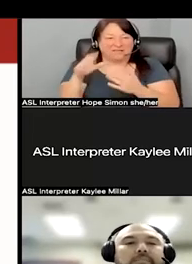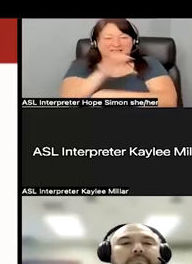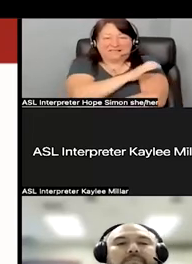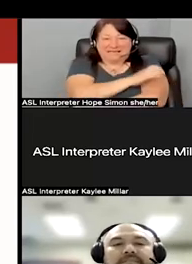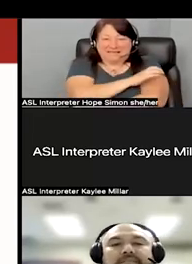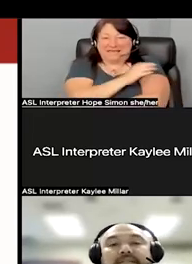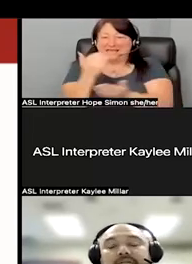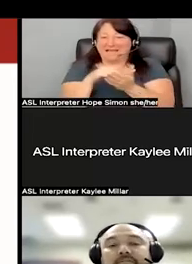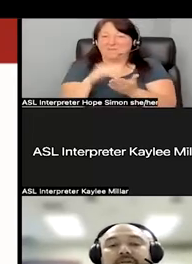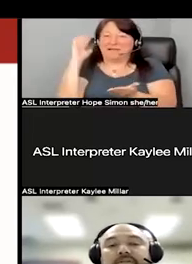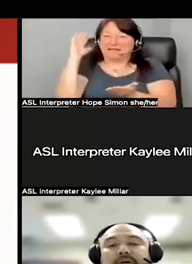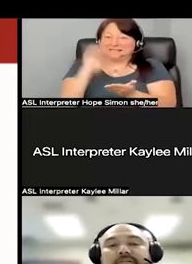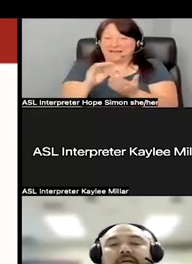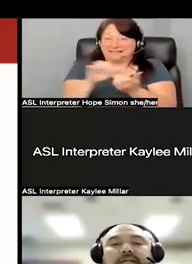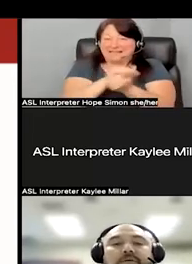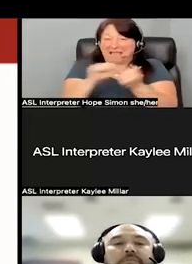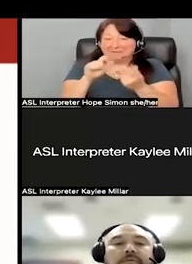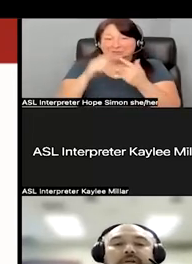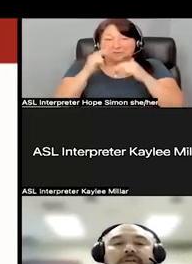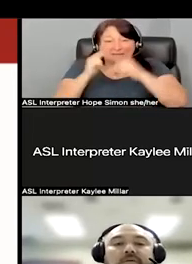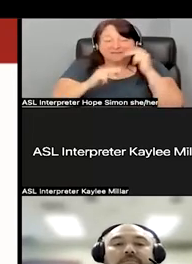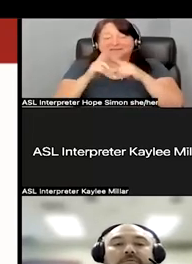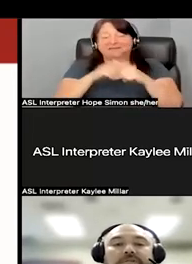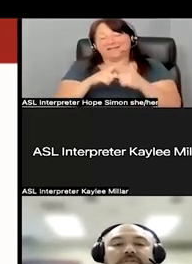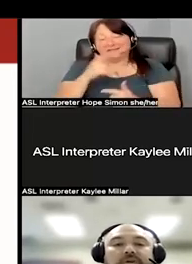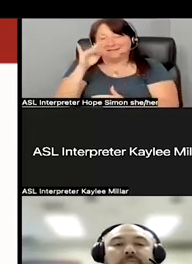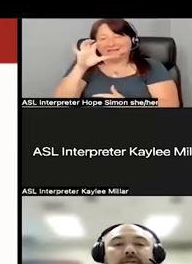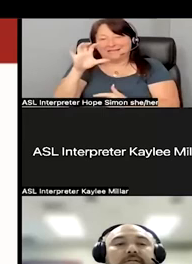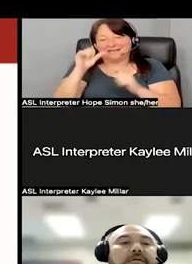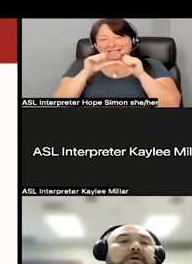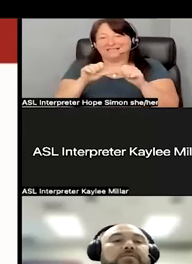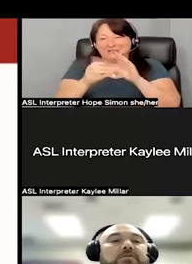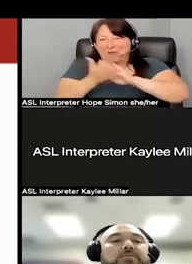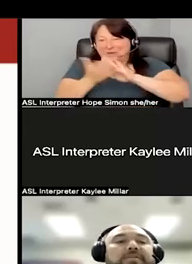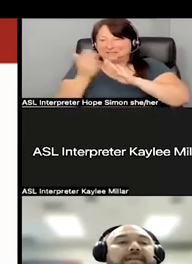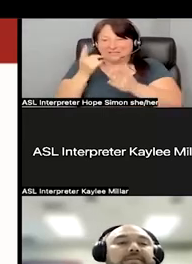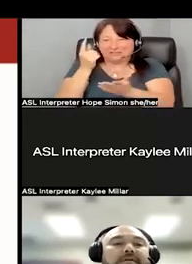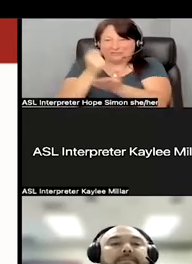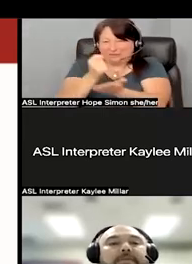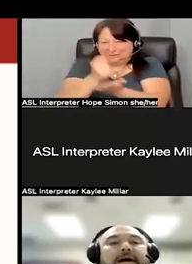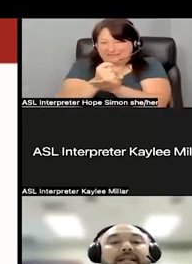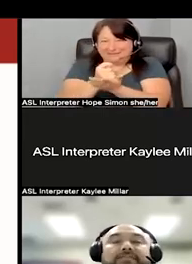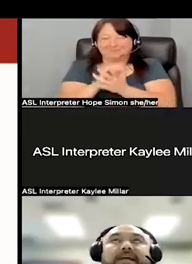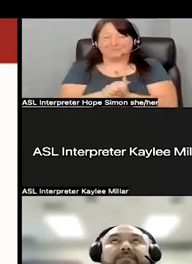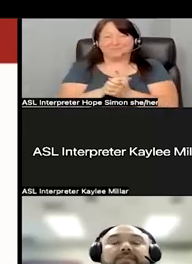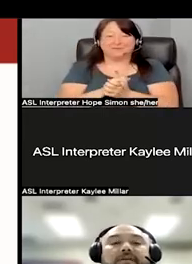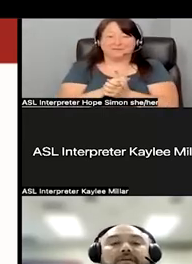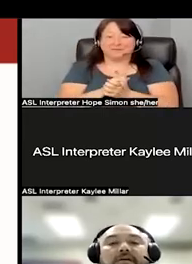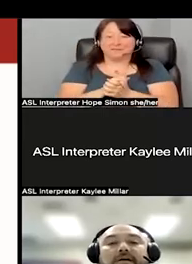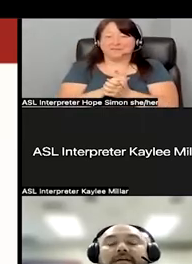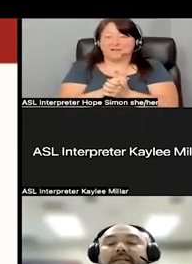And again, by minimizing the damage to the building space, the clinic will be able to continue operations and treatment. So the status, highlights of the